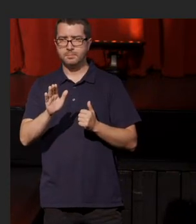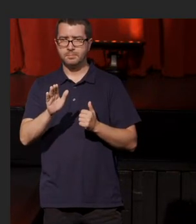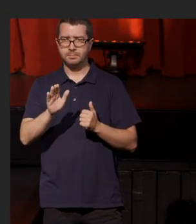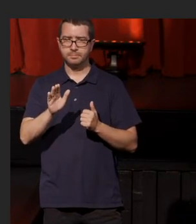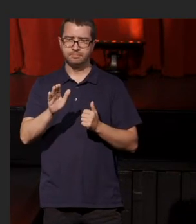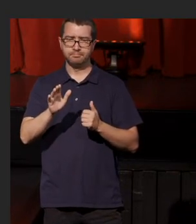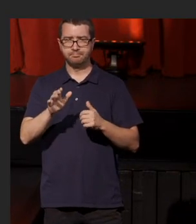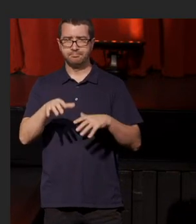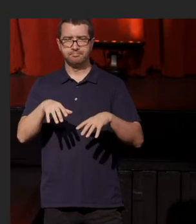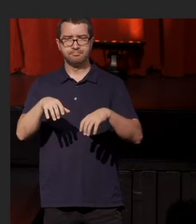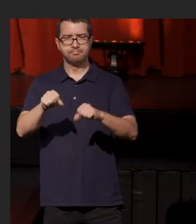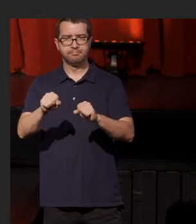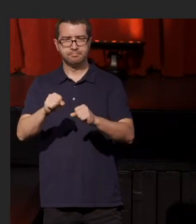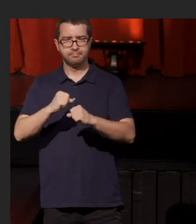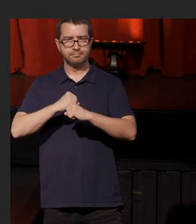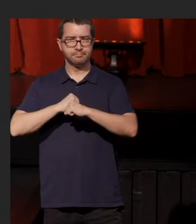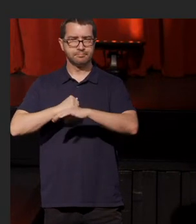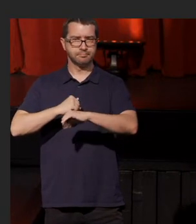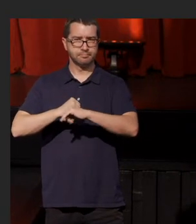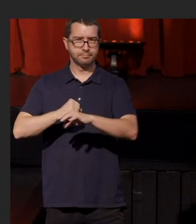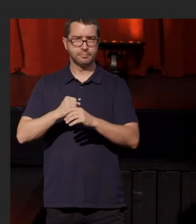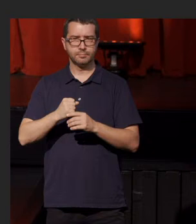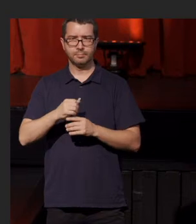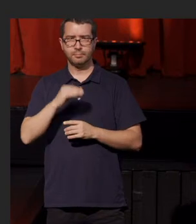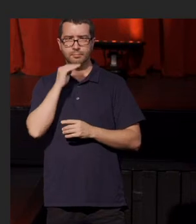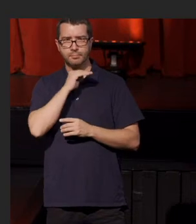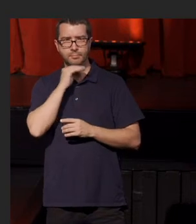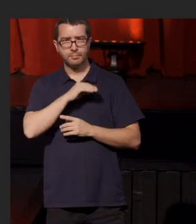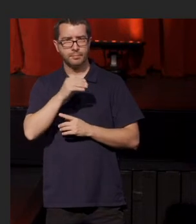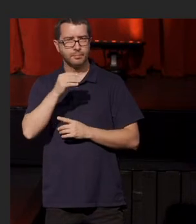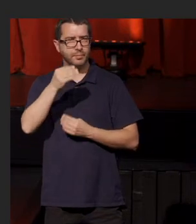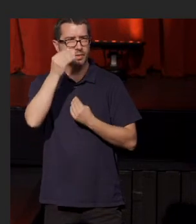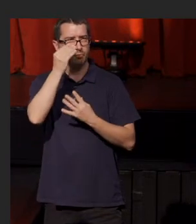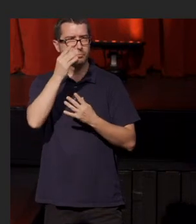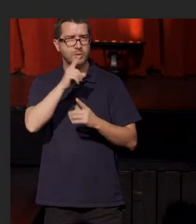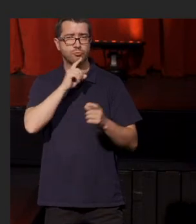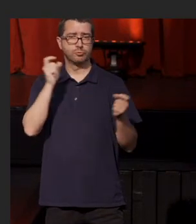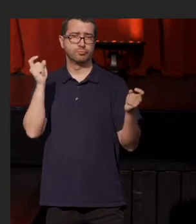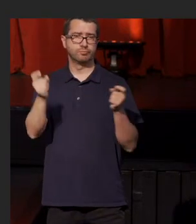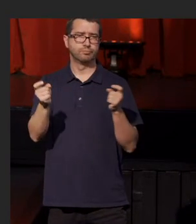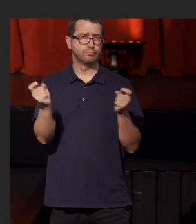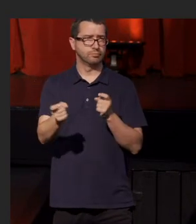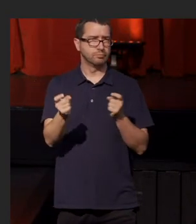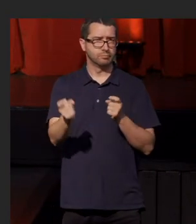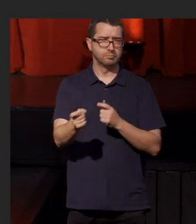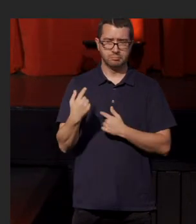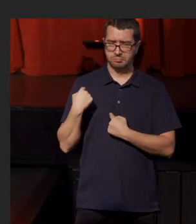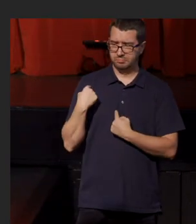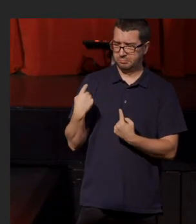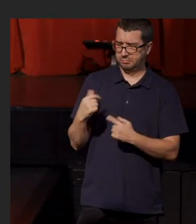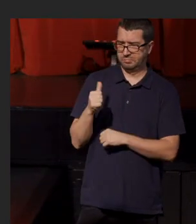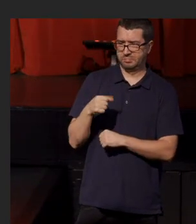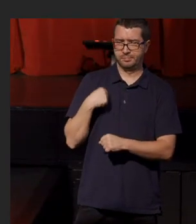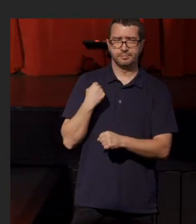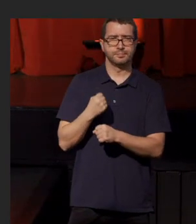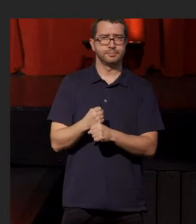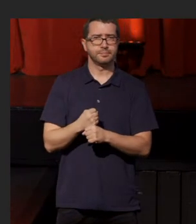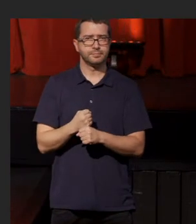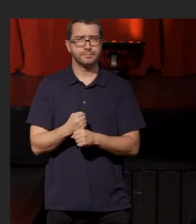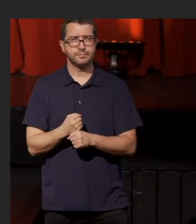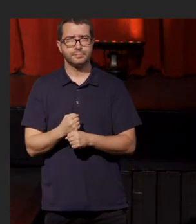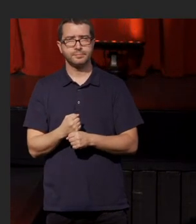or hack and leak campaigns, it's evolving all the time. So the last, 10 years or so, many